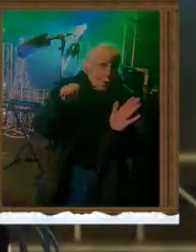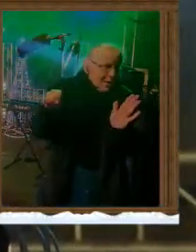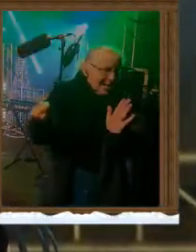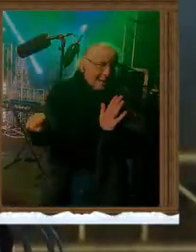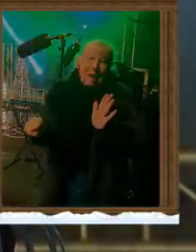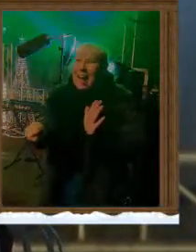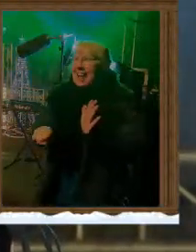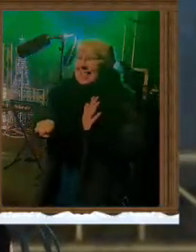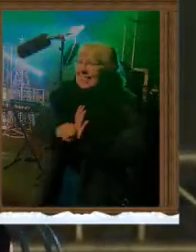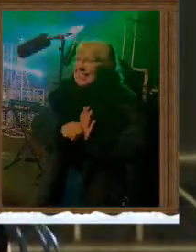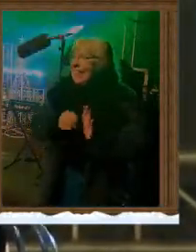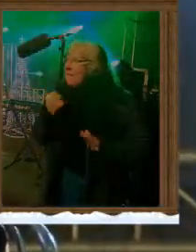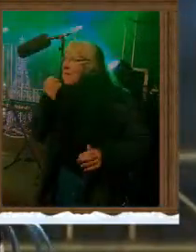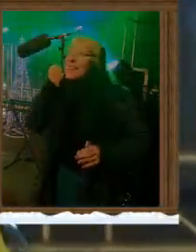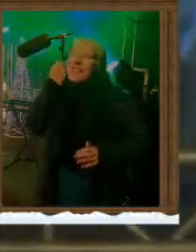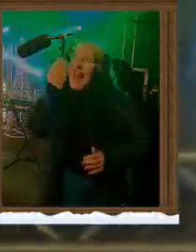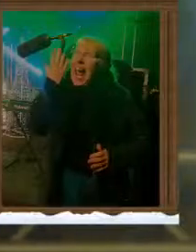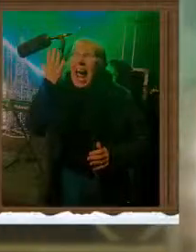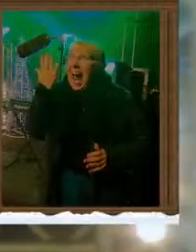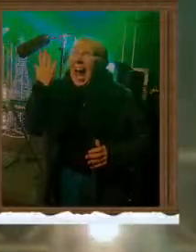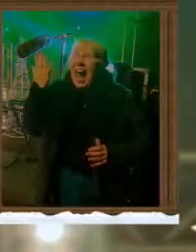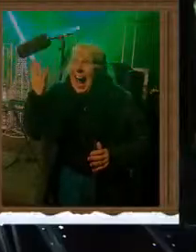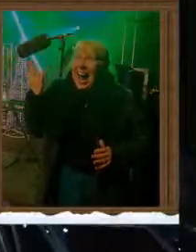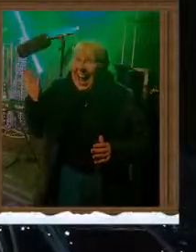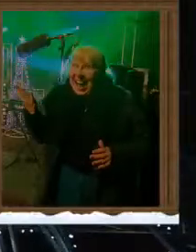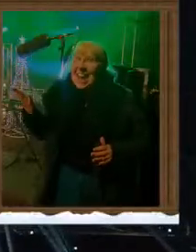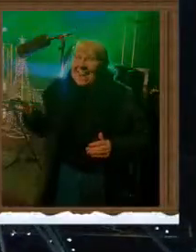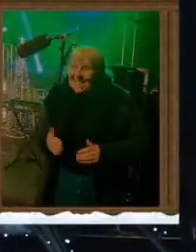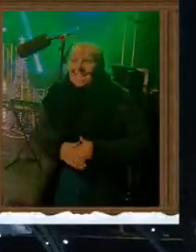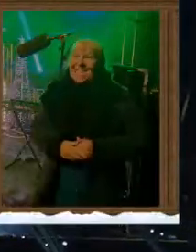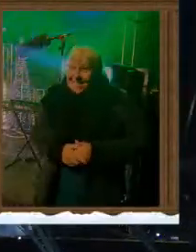be Christmas every day.